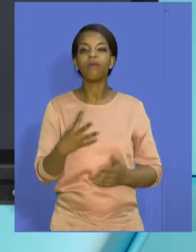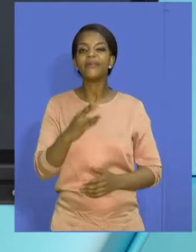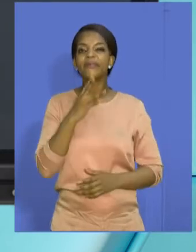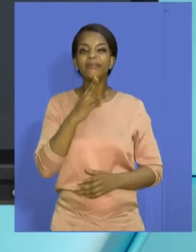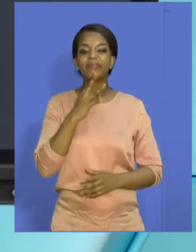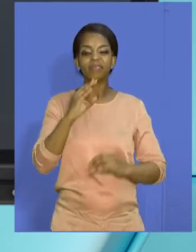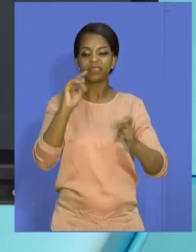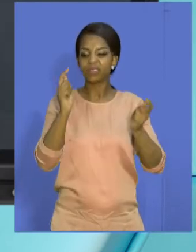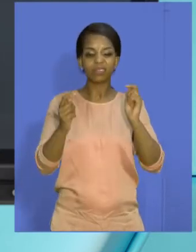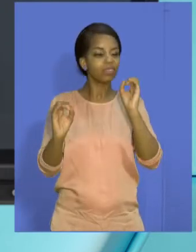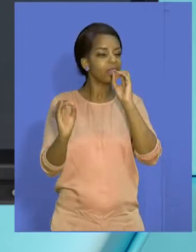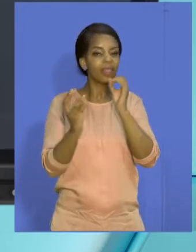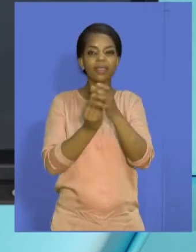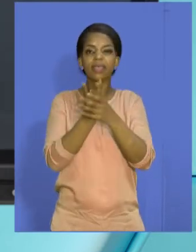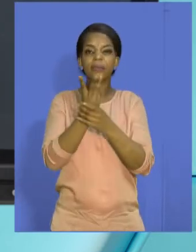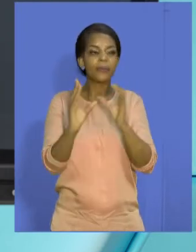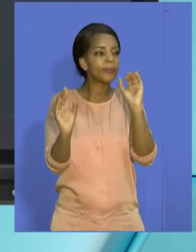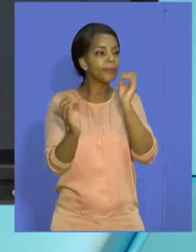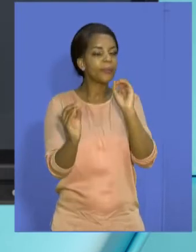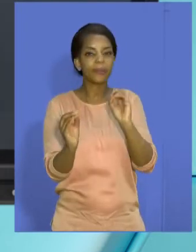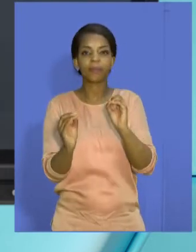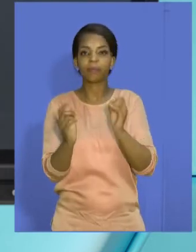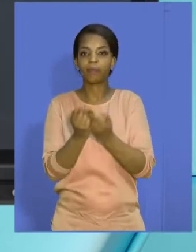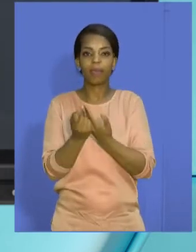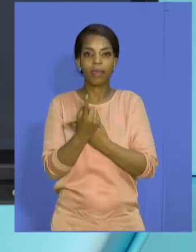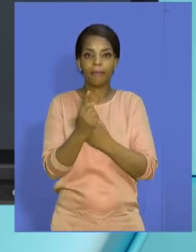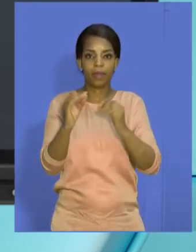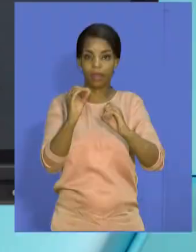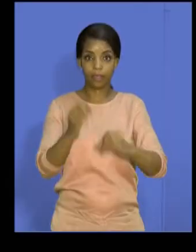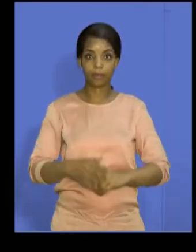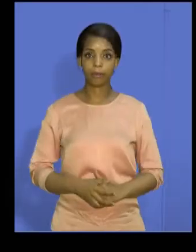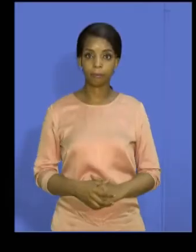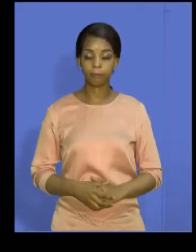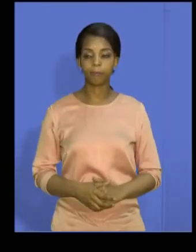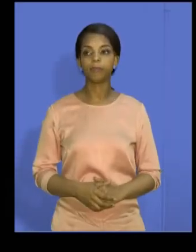taking place here, or when there is no change that is taking place.